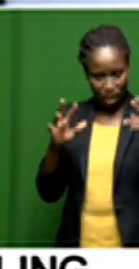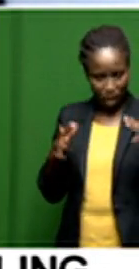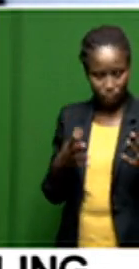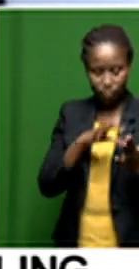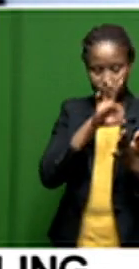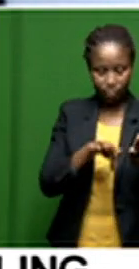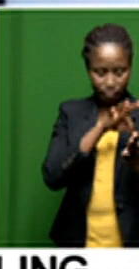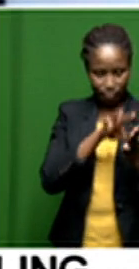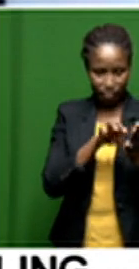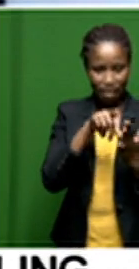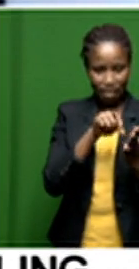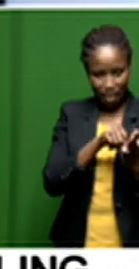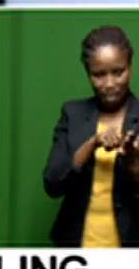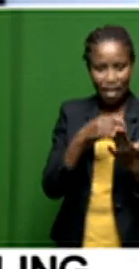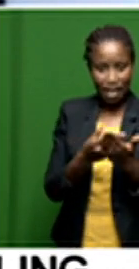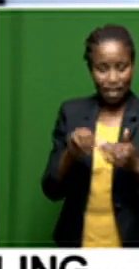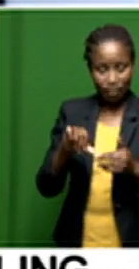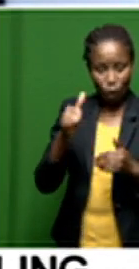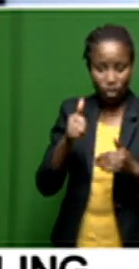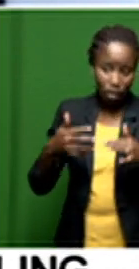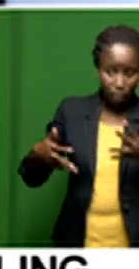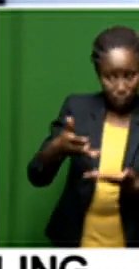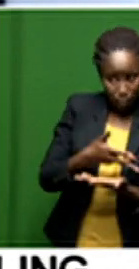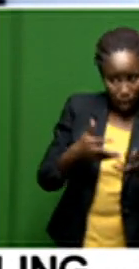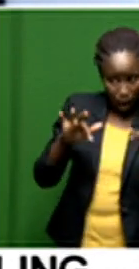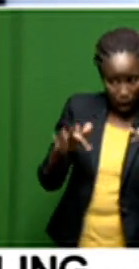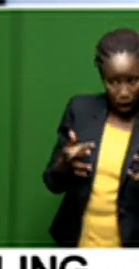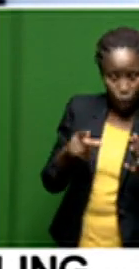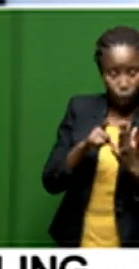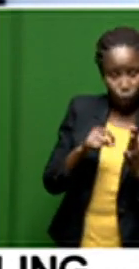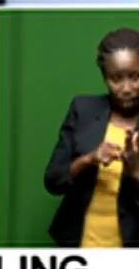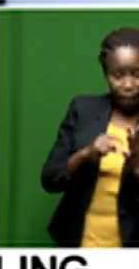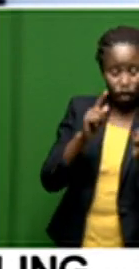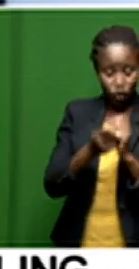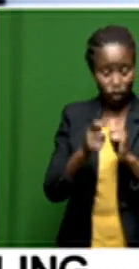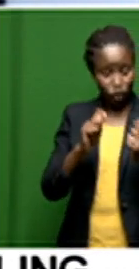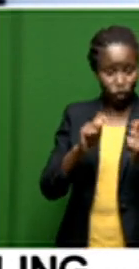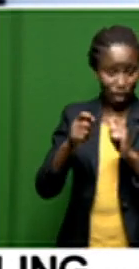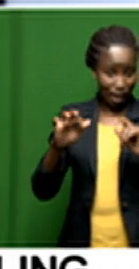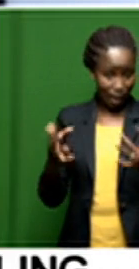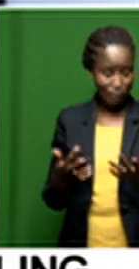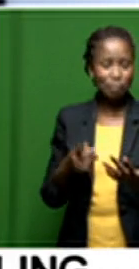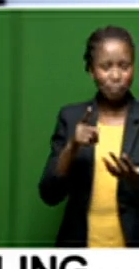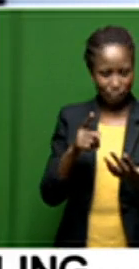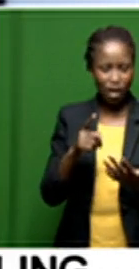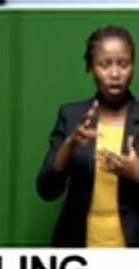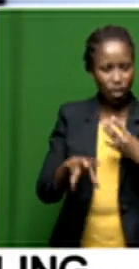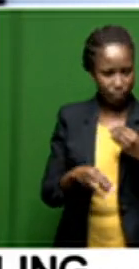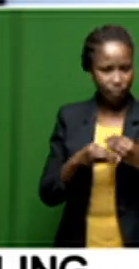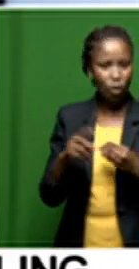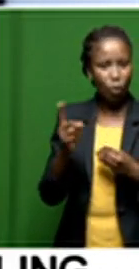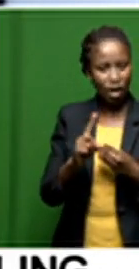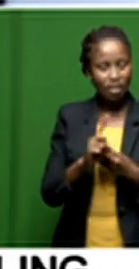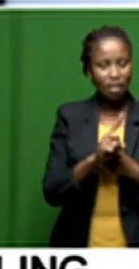been promulgated. And as I've said, Leanne, that change of electoral date kicks in certain provisions of the